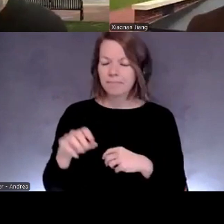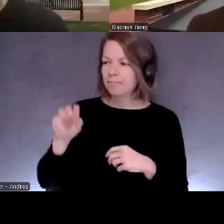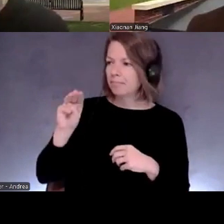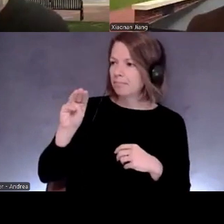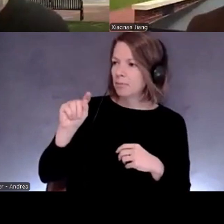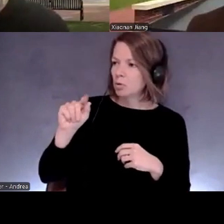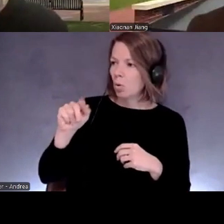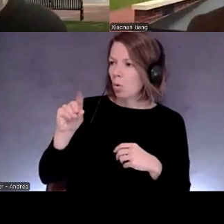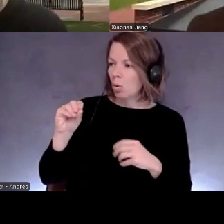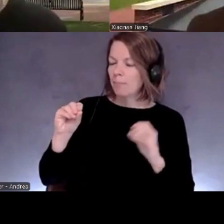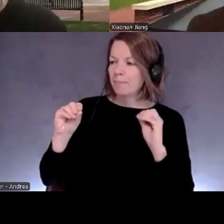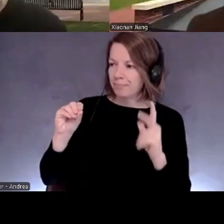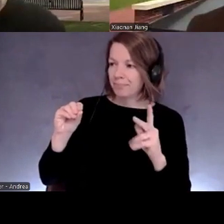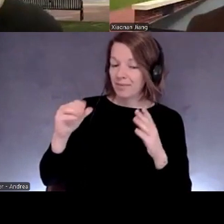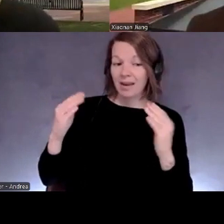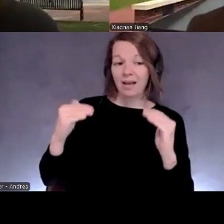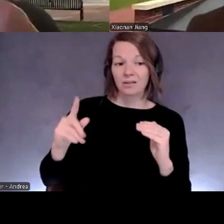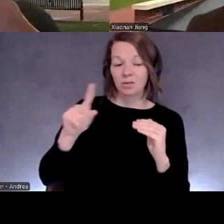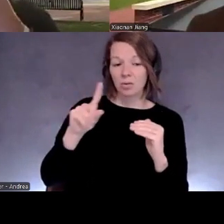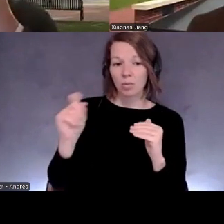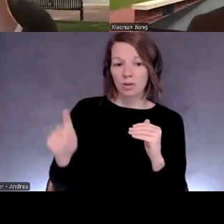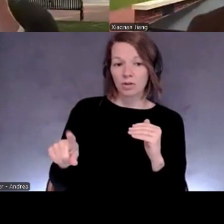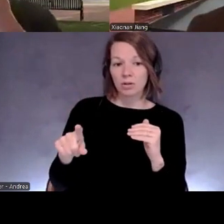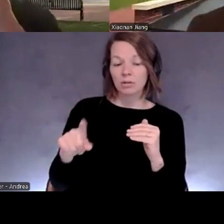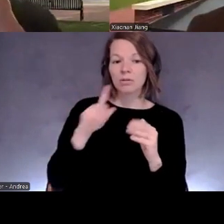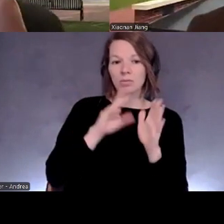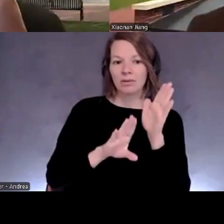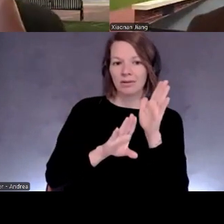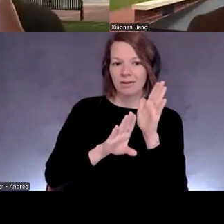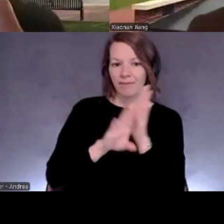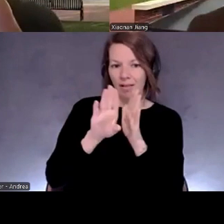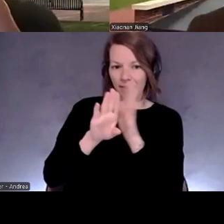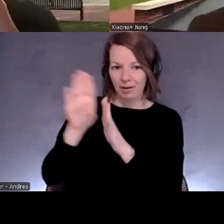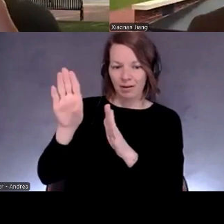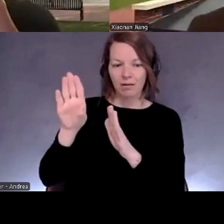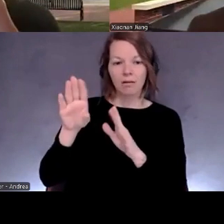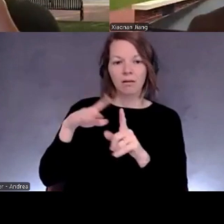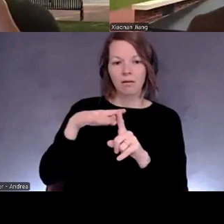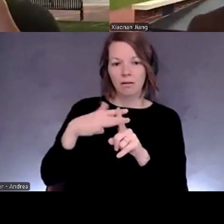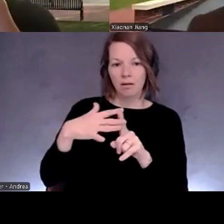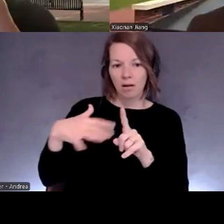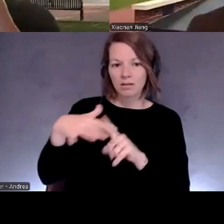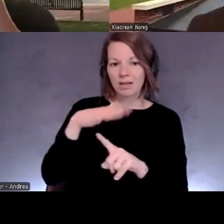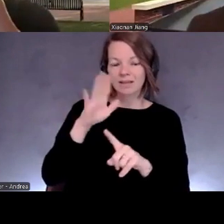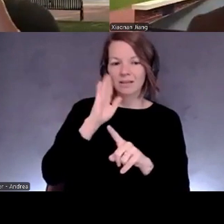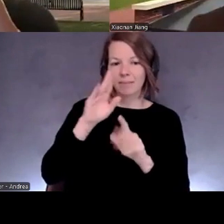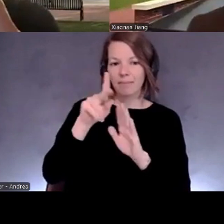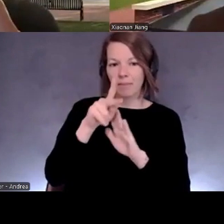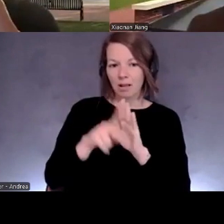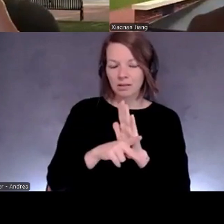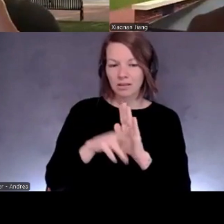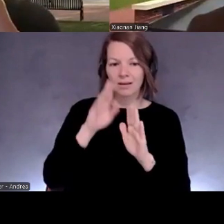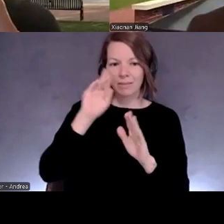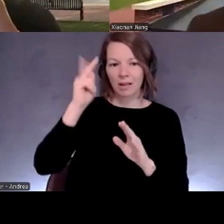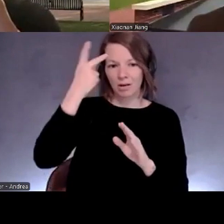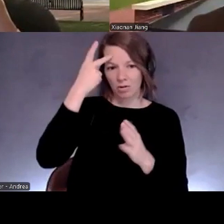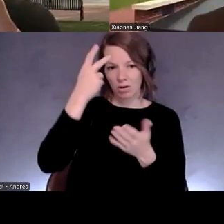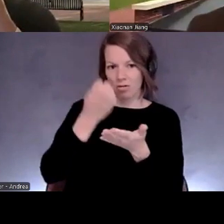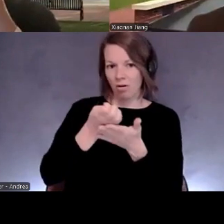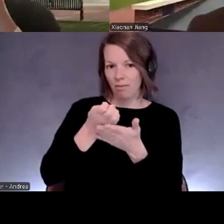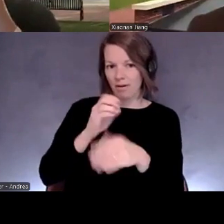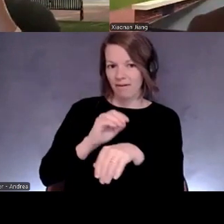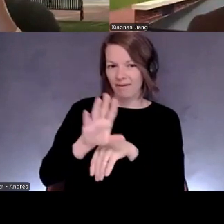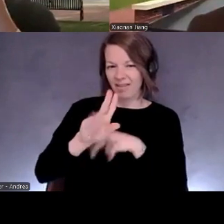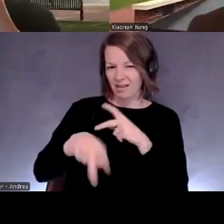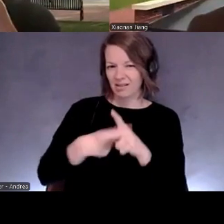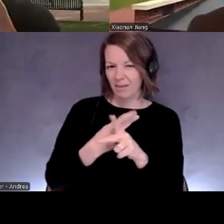next set of question is that so developing context and their political economy effect, that kind